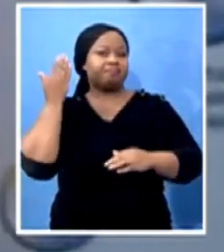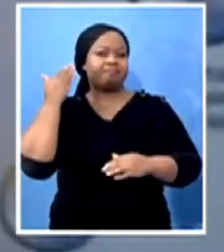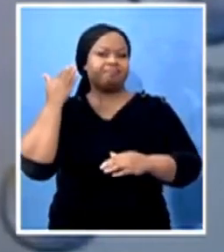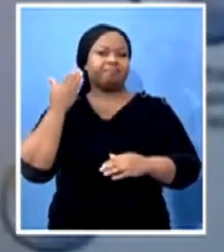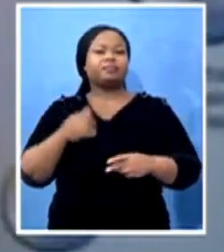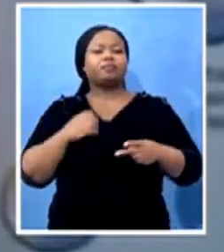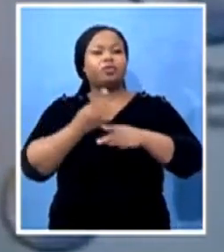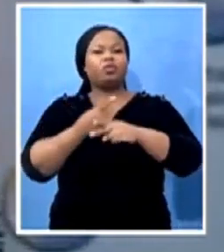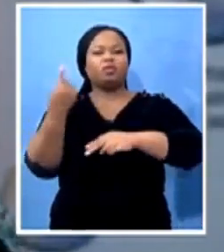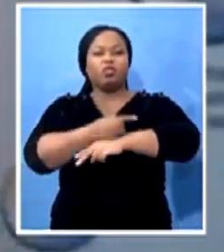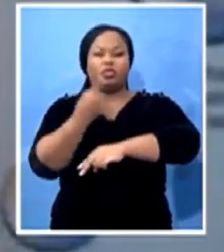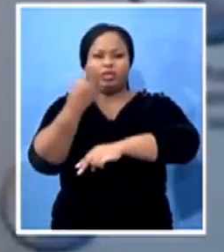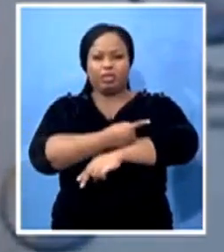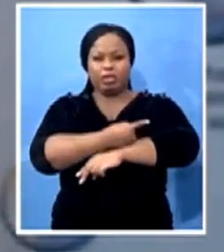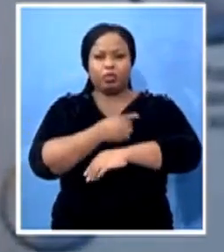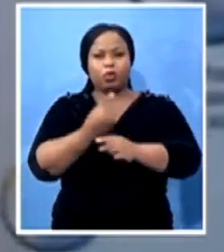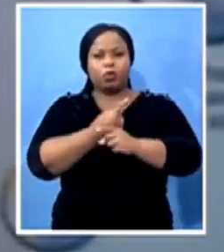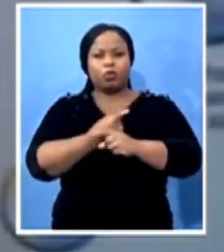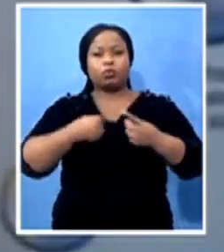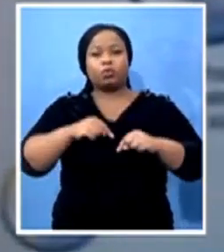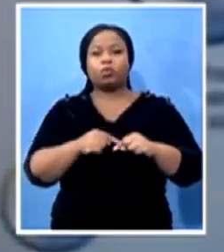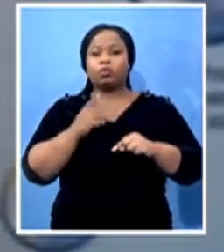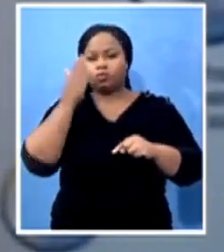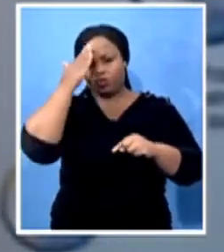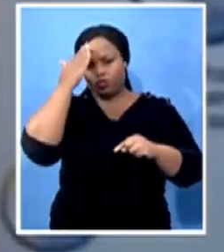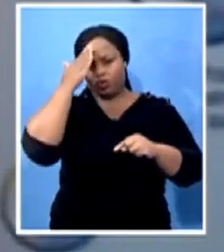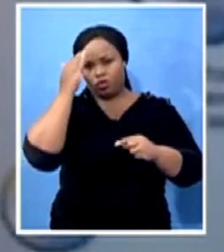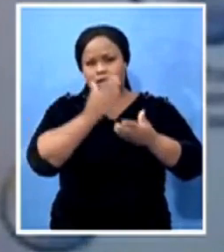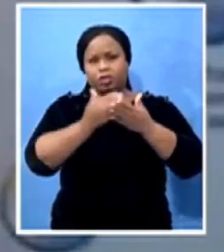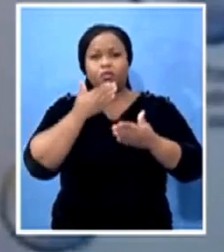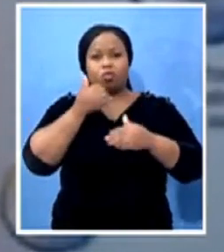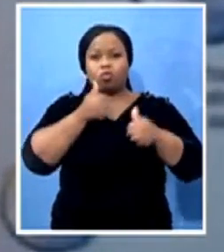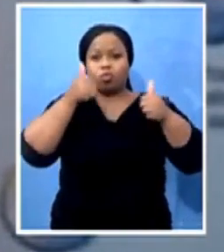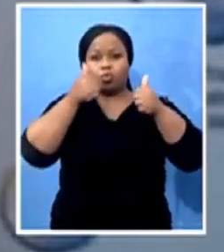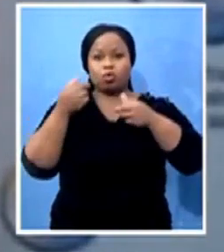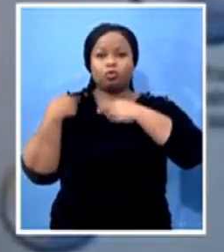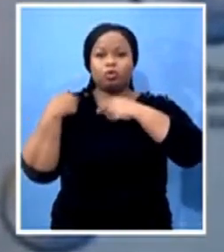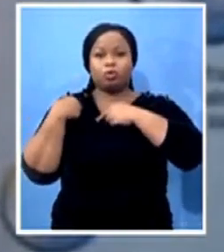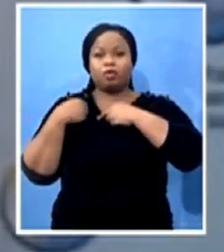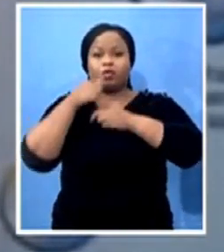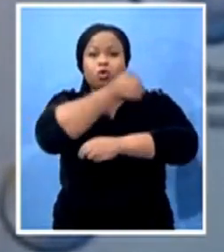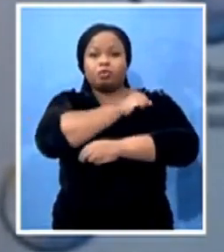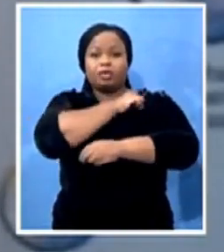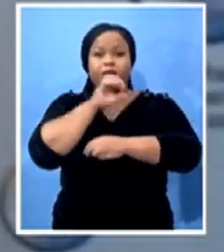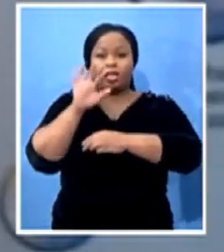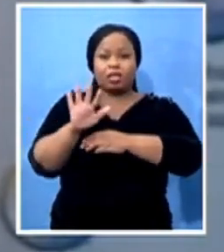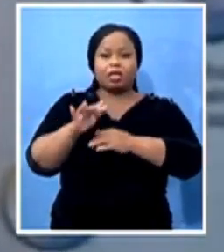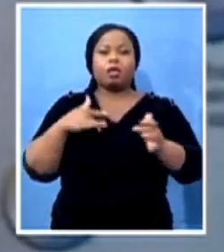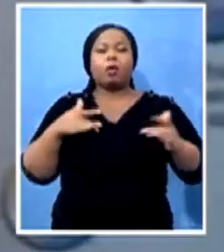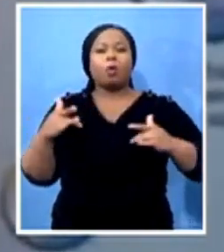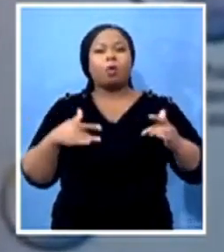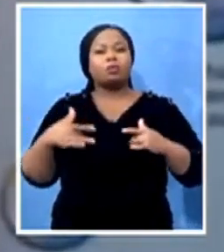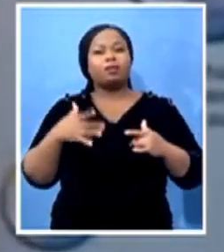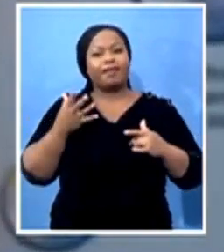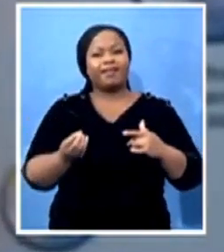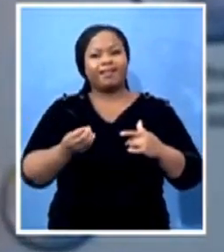that those in charge of this particular hospital have raised concerns about the doubling